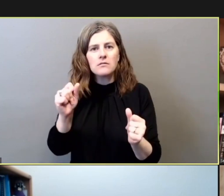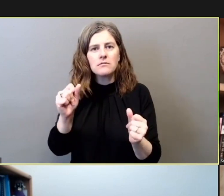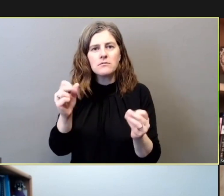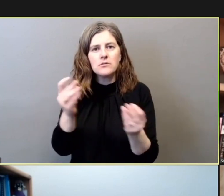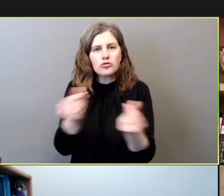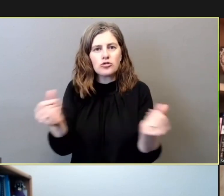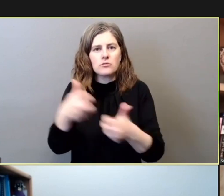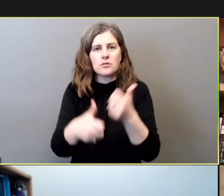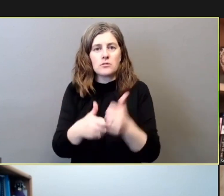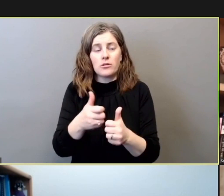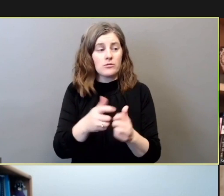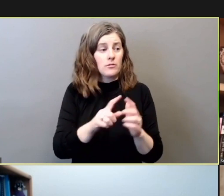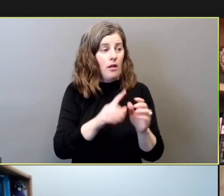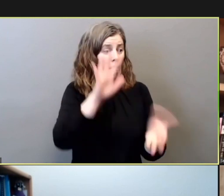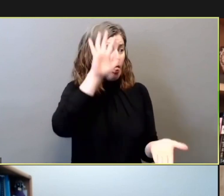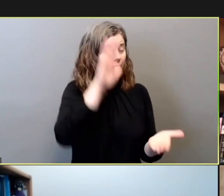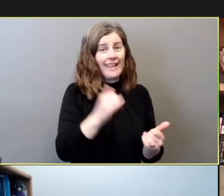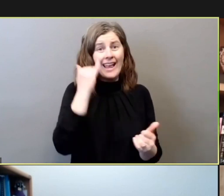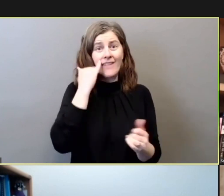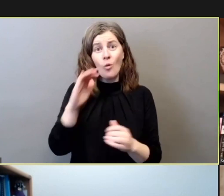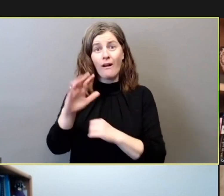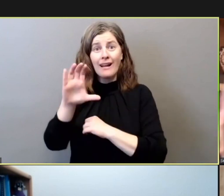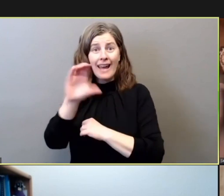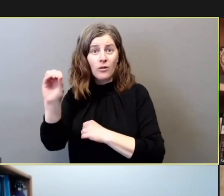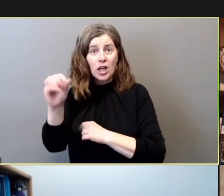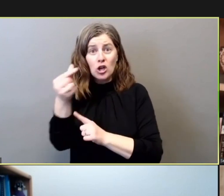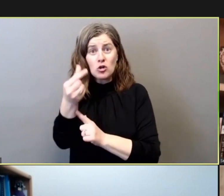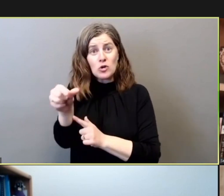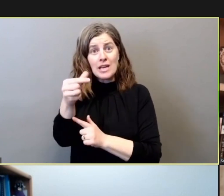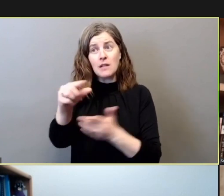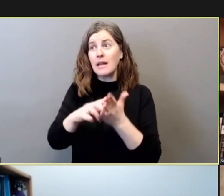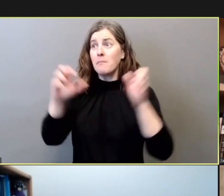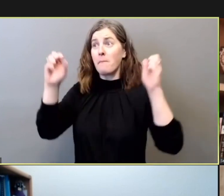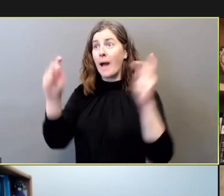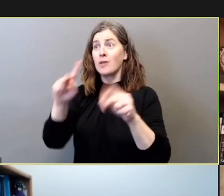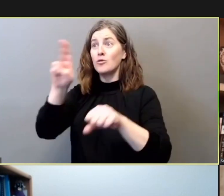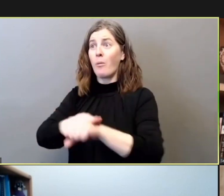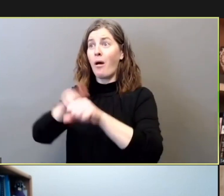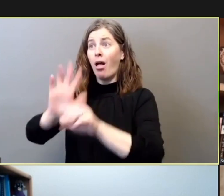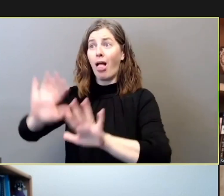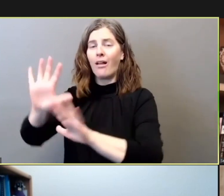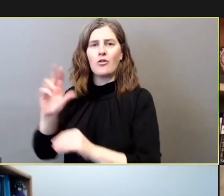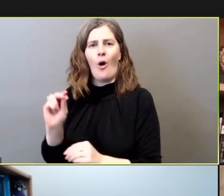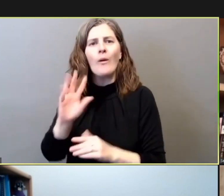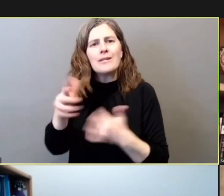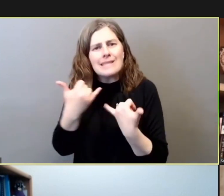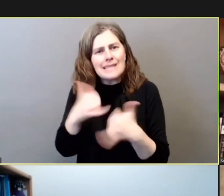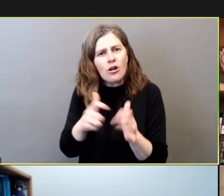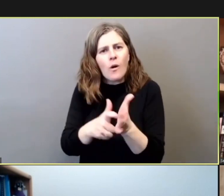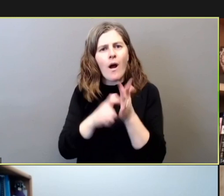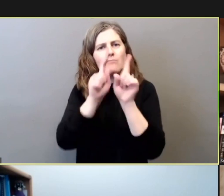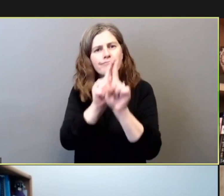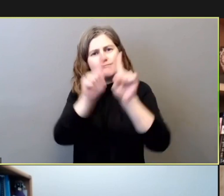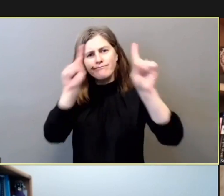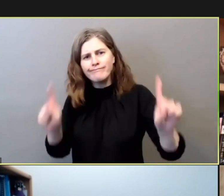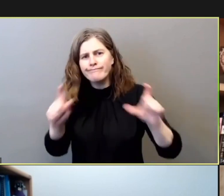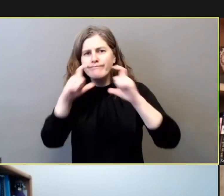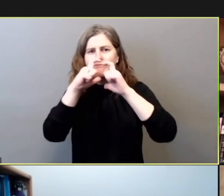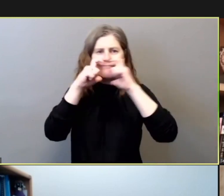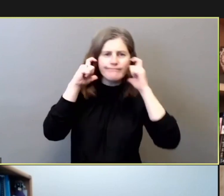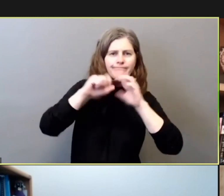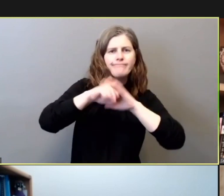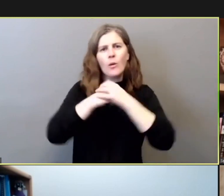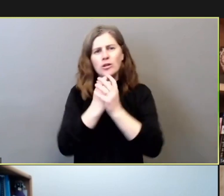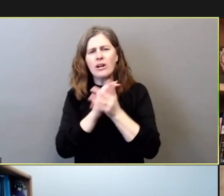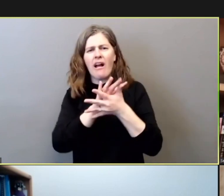not, if your county is green, it doesn't mean return to your previous life. All of the COVID safe practices, everything we've talked about,